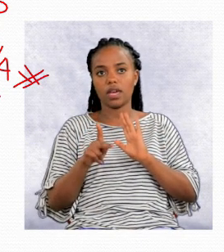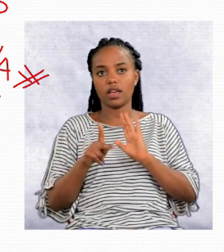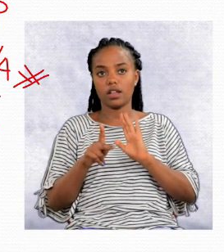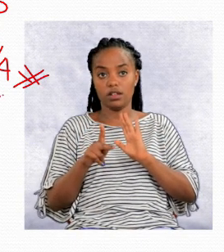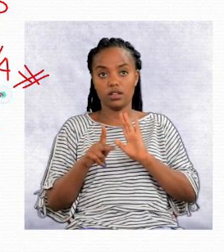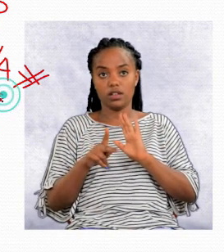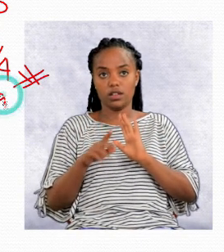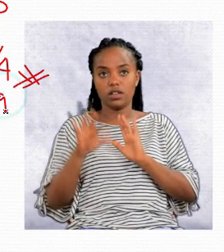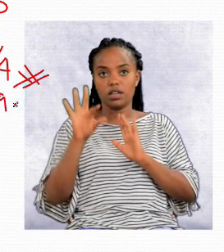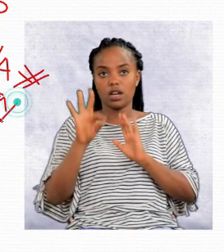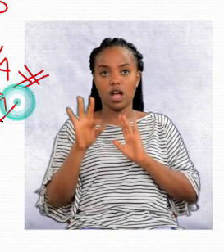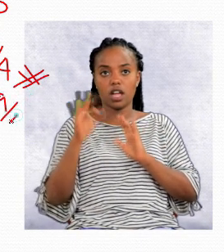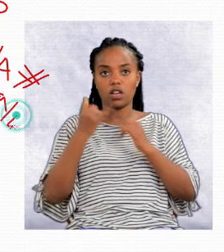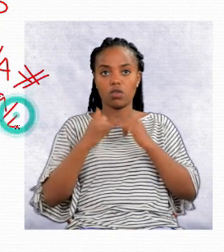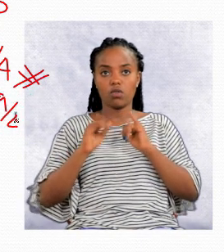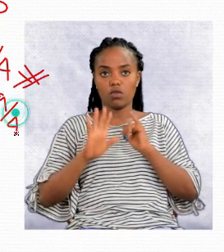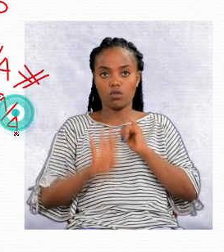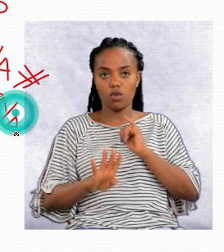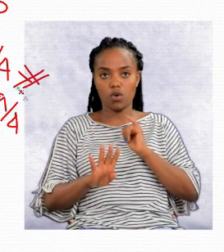this, 9 over 4